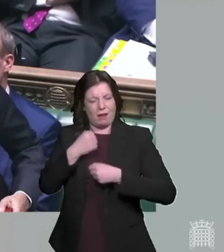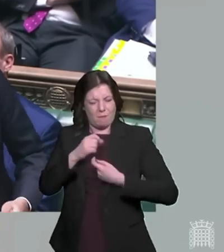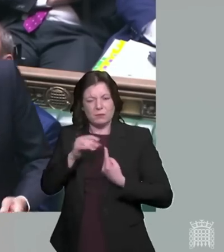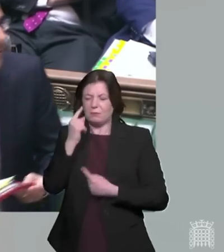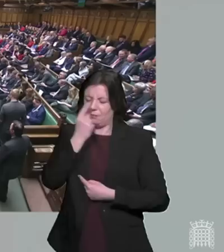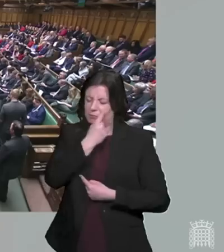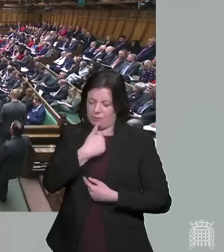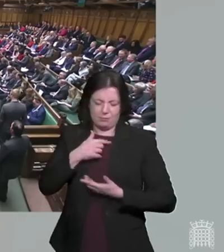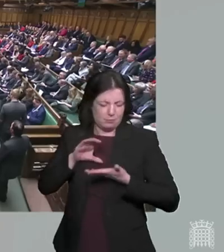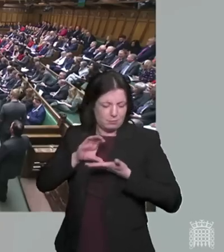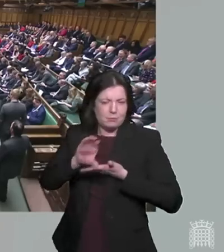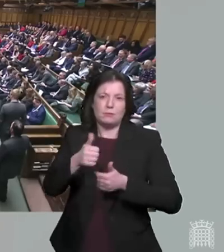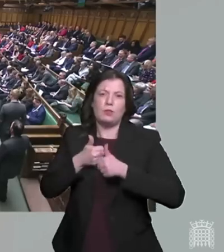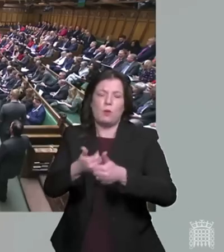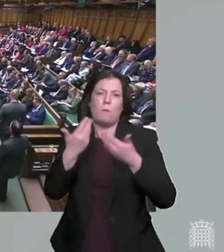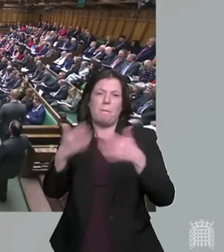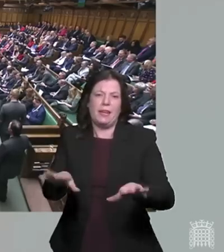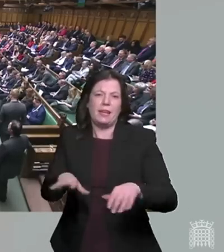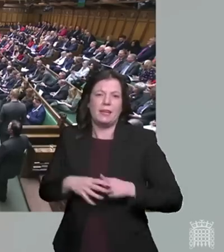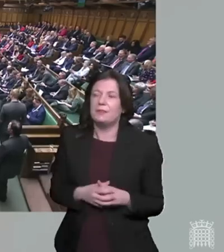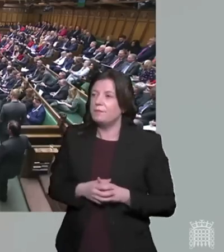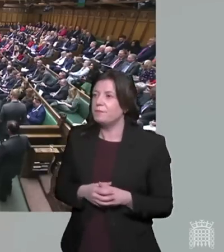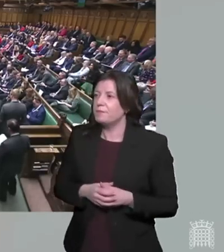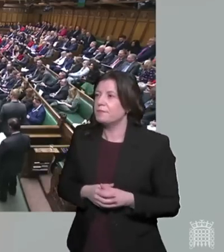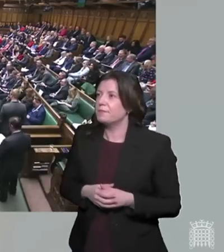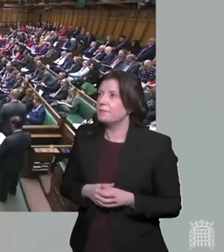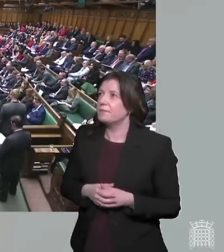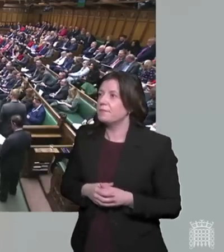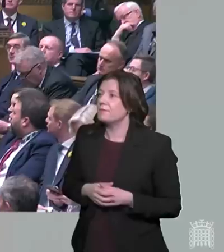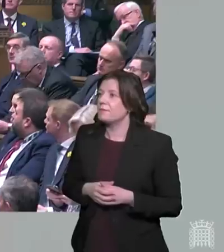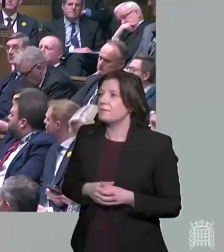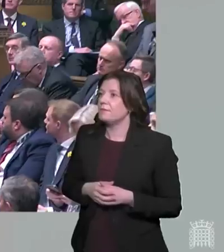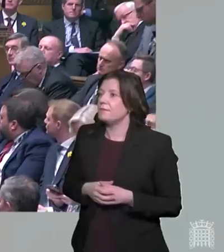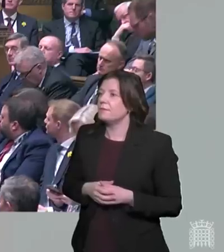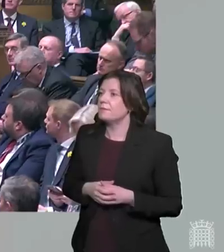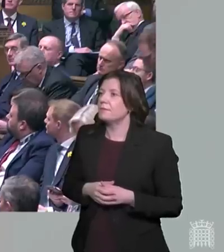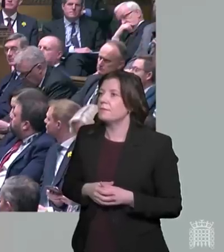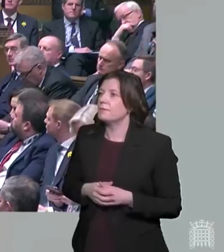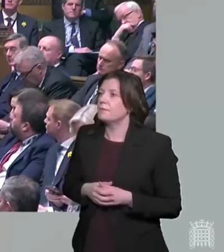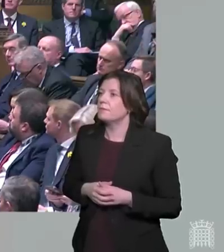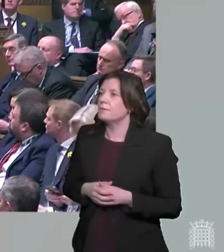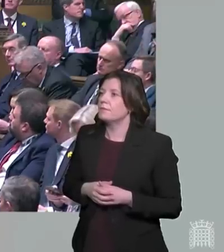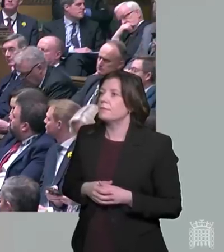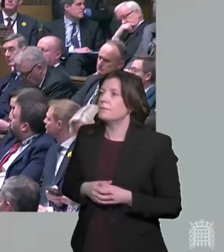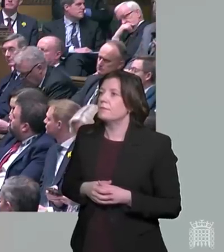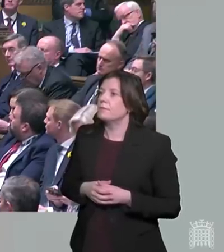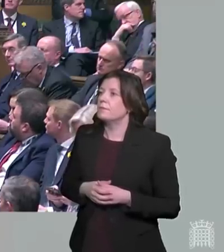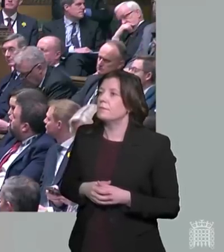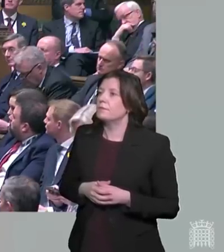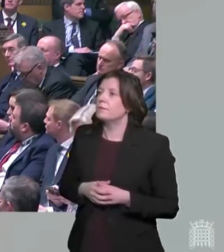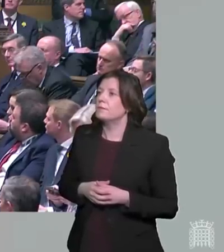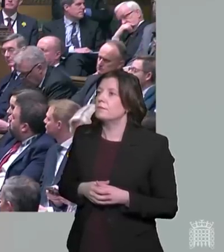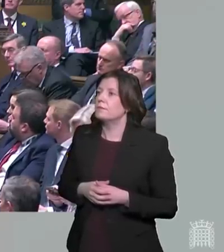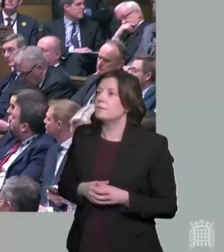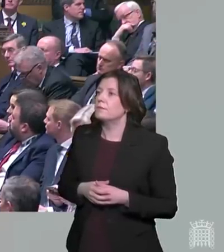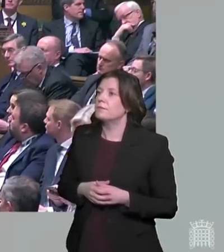resources it needs. Craig Tracy. Mr. Speaker, the tragic death of more than 50 people over the weekend when